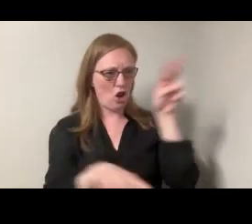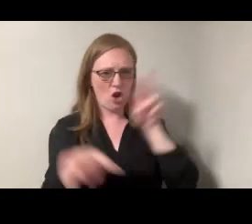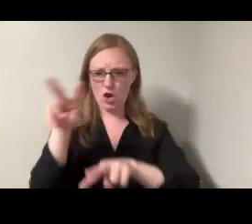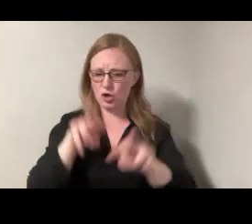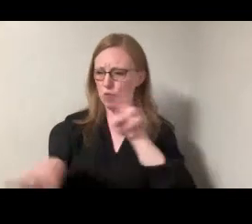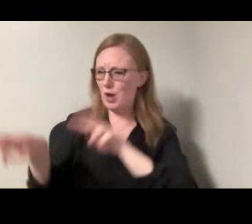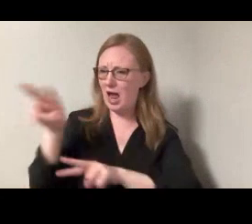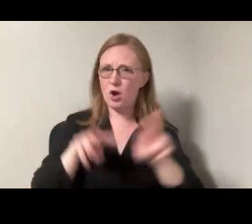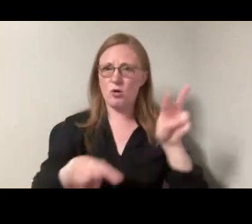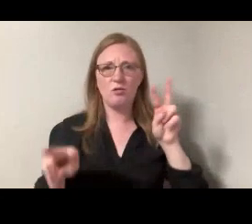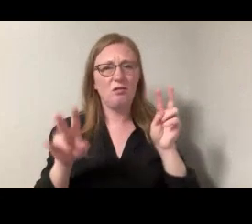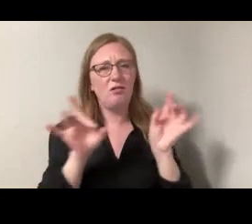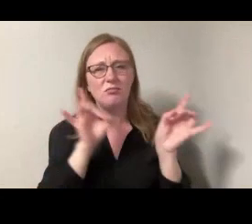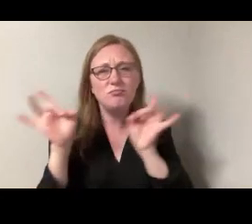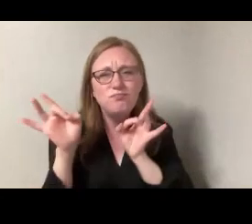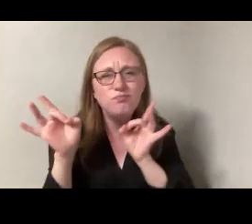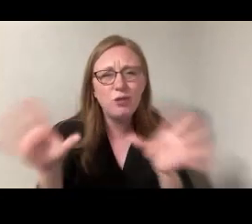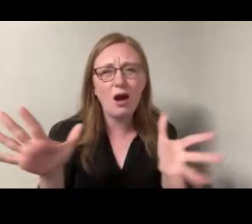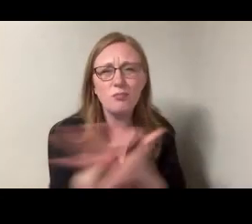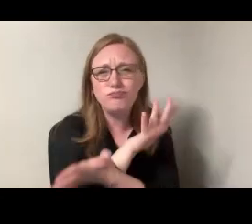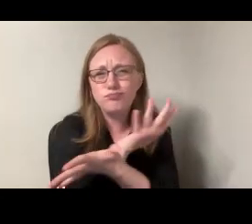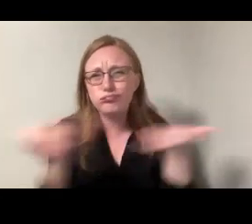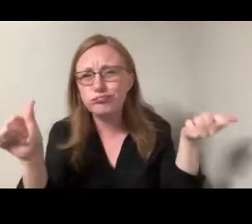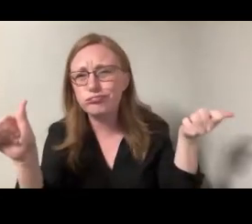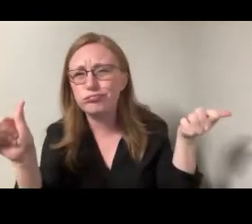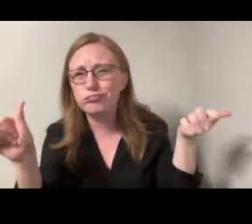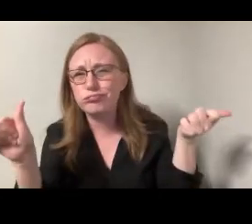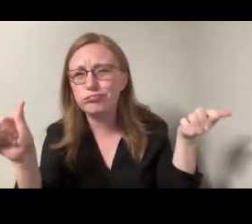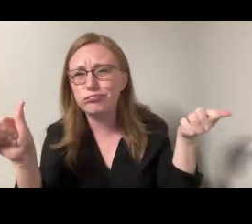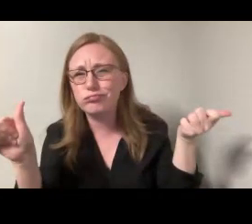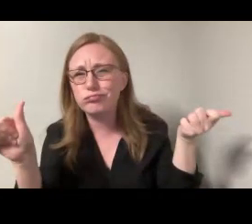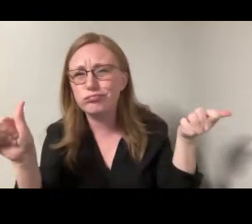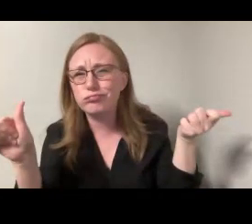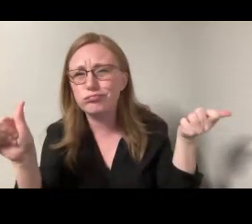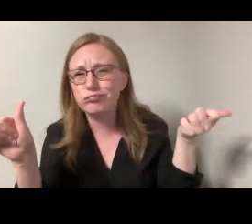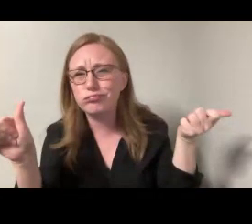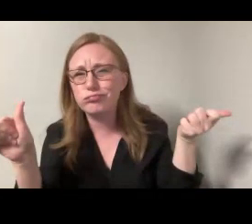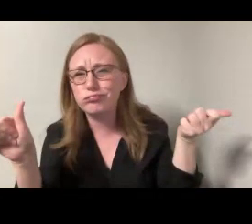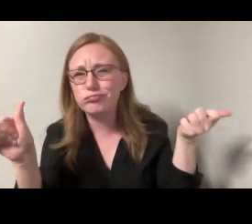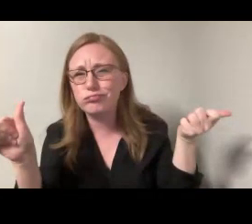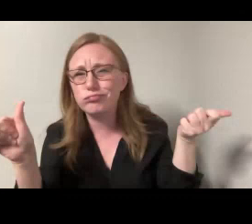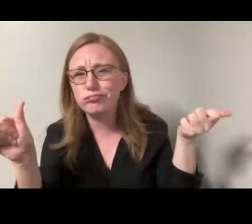just horrific destruction, and there was storm surge,